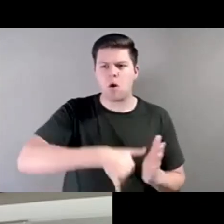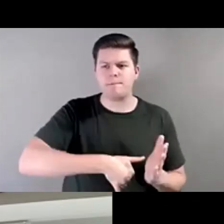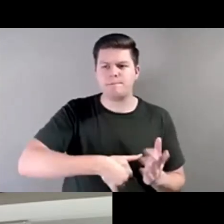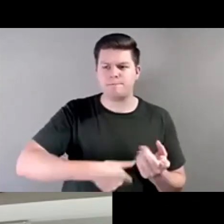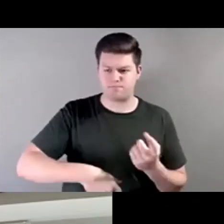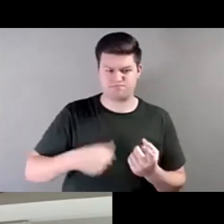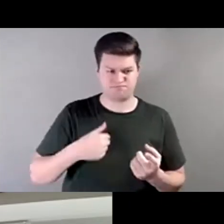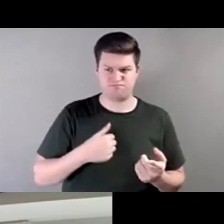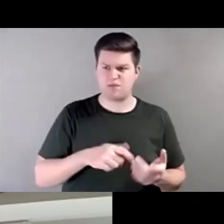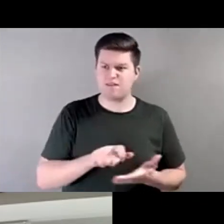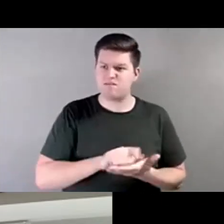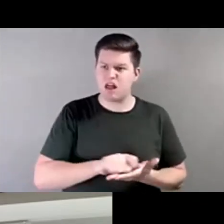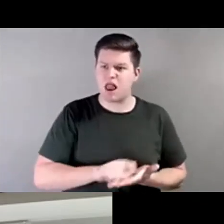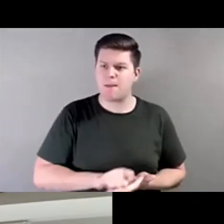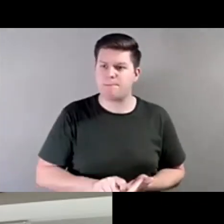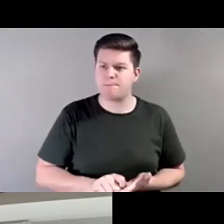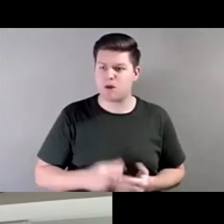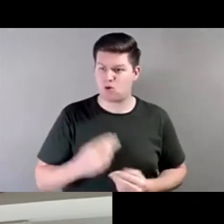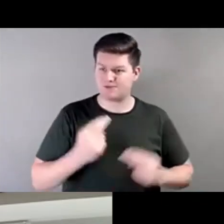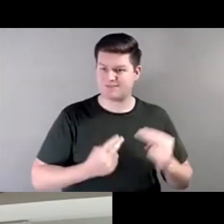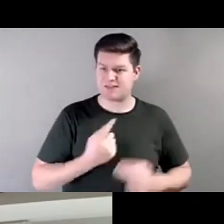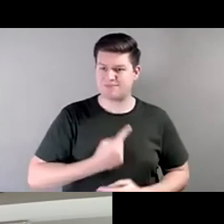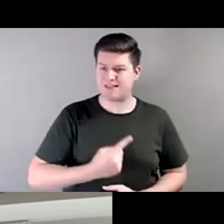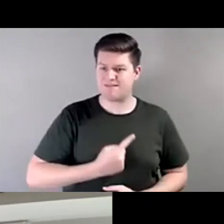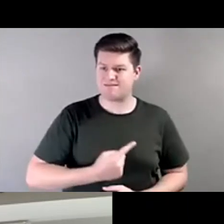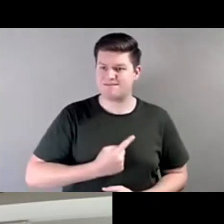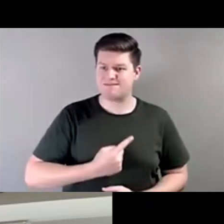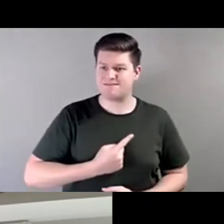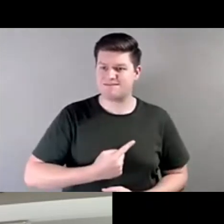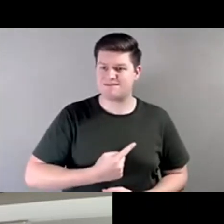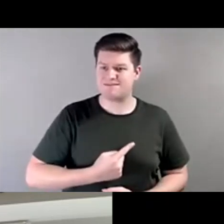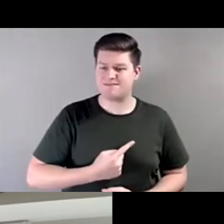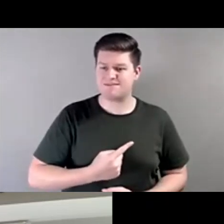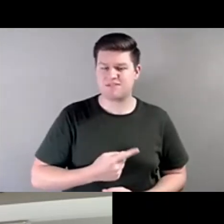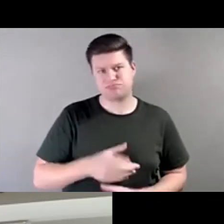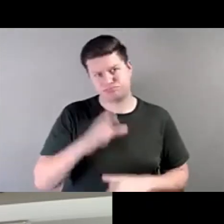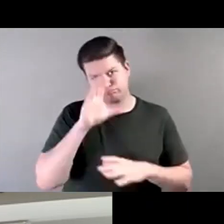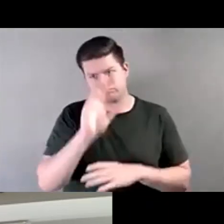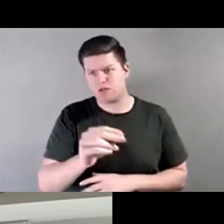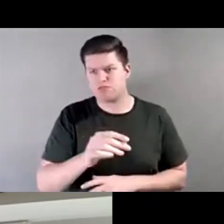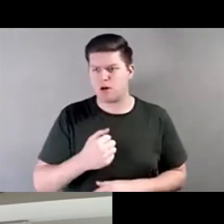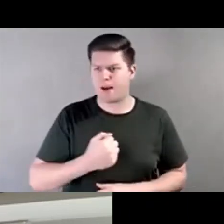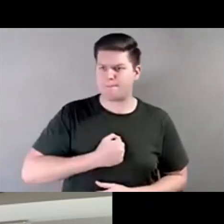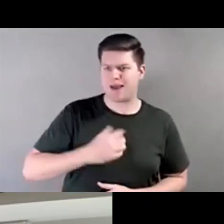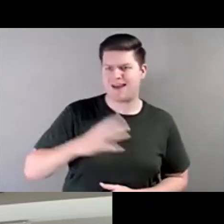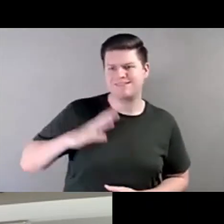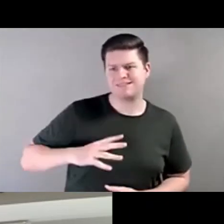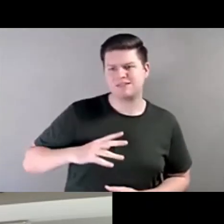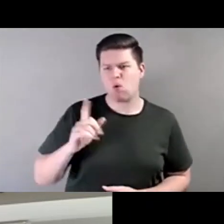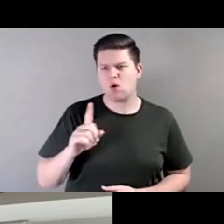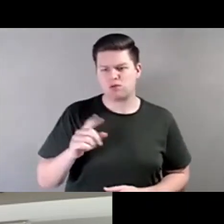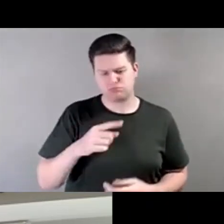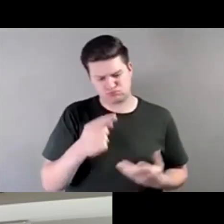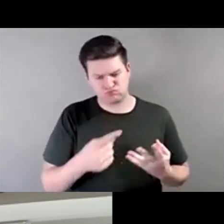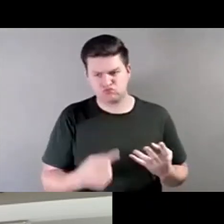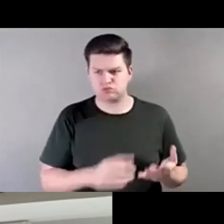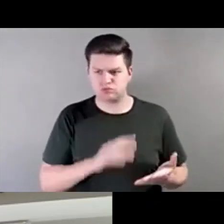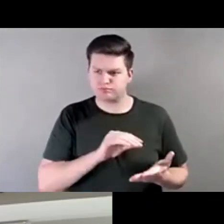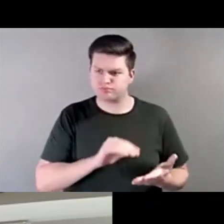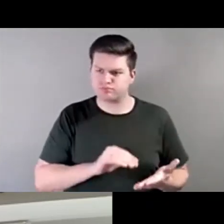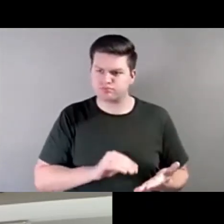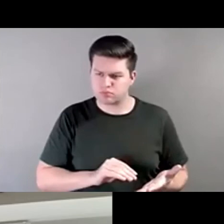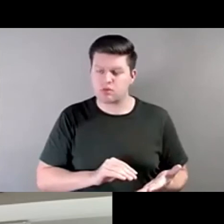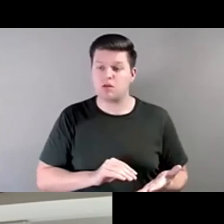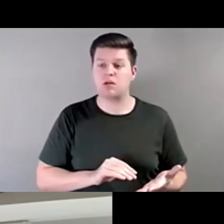in, that we would assess ourselves and our needs and give that over. And then that